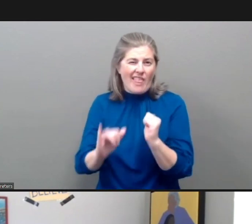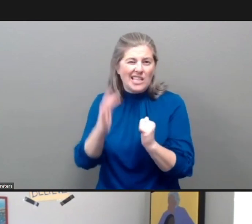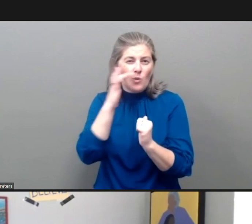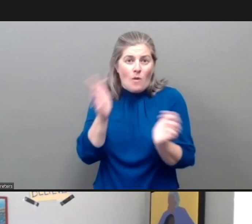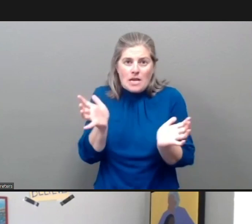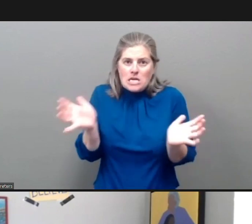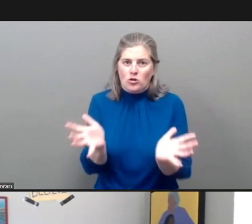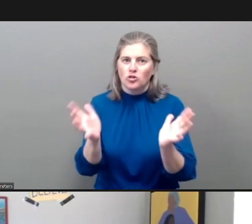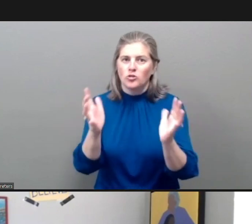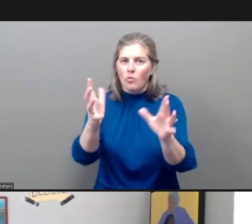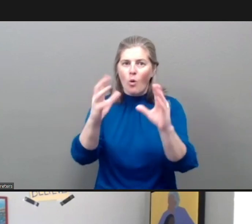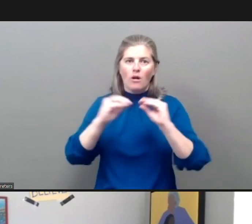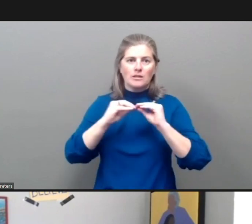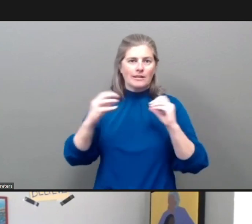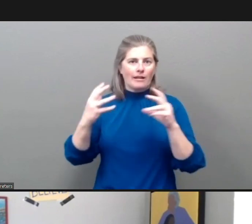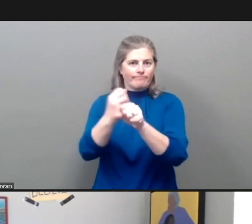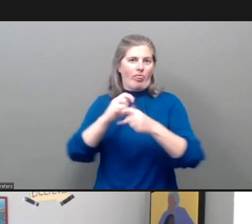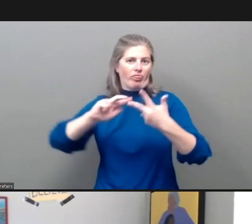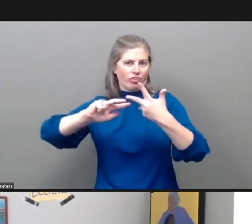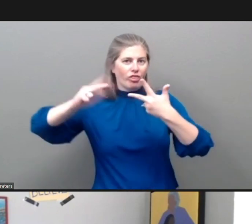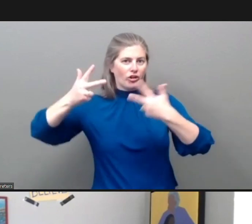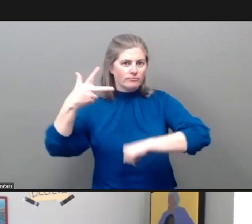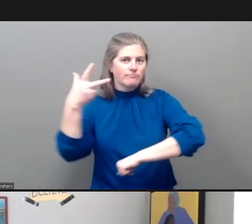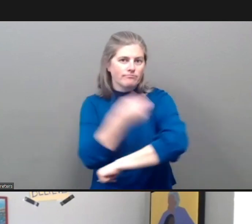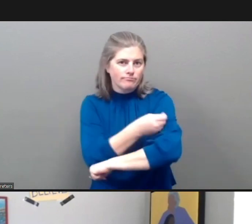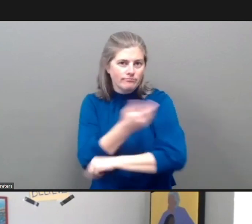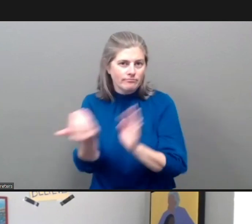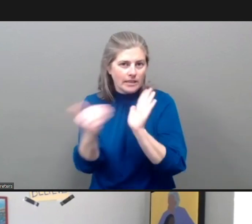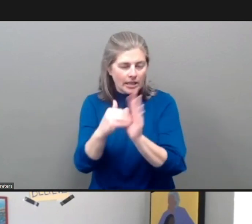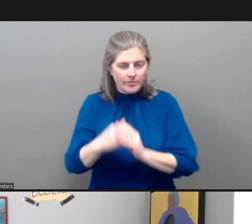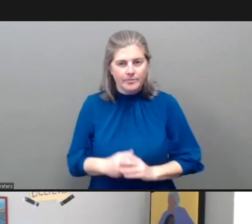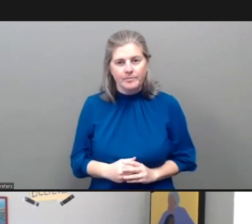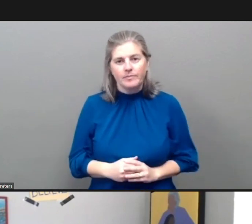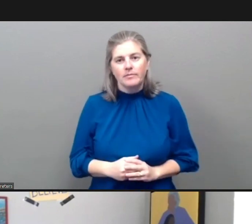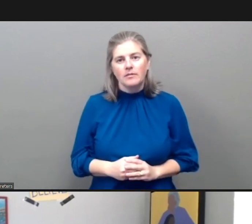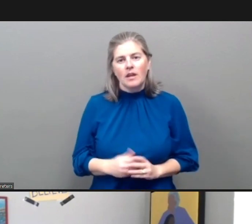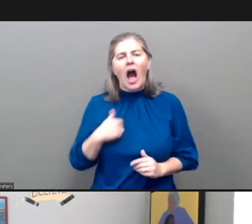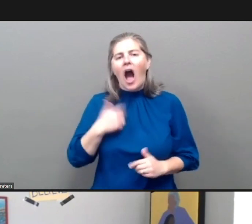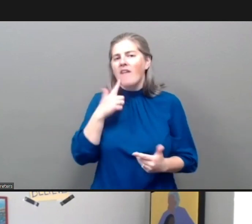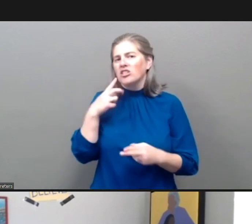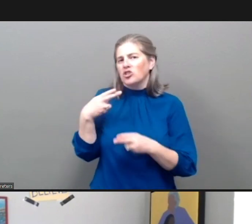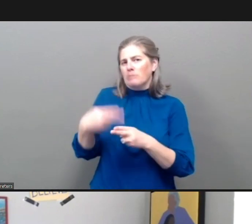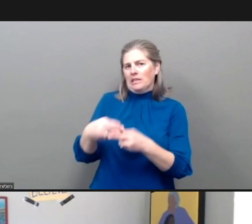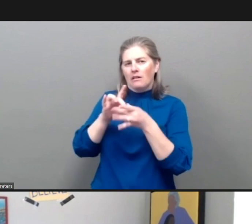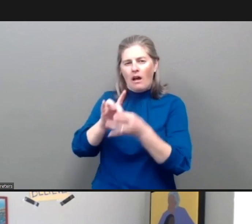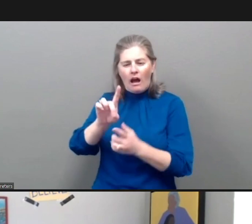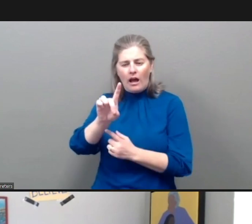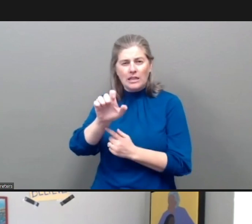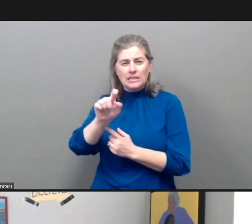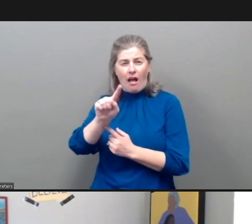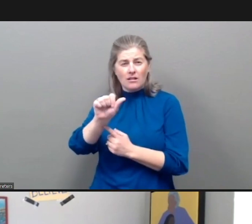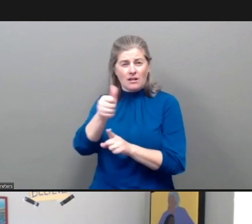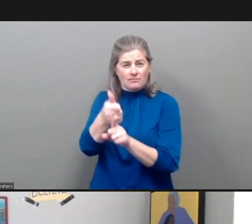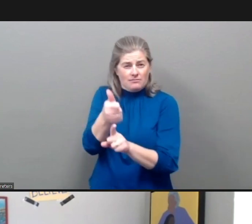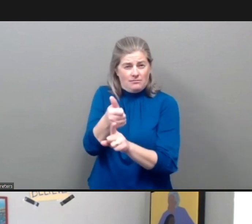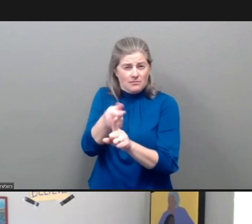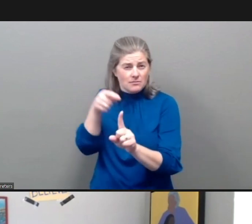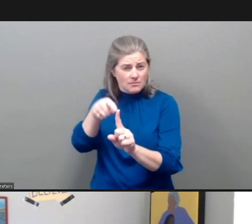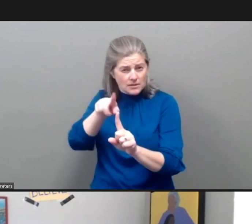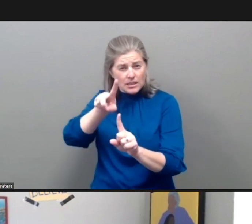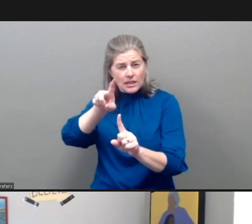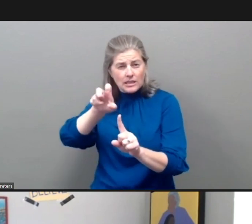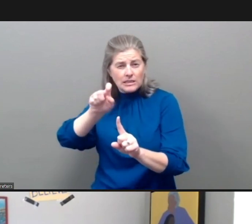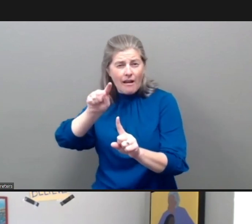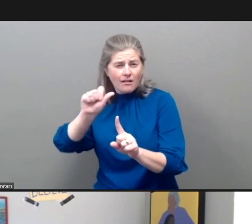everyone getting booster shots. I think there's something I already mentioned about Delta itself, that it's